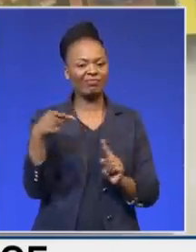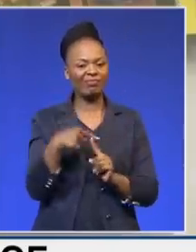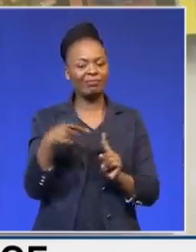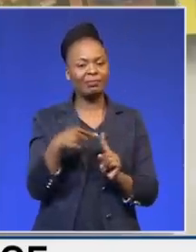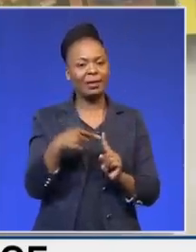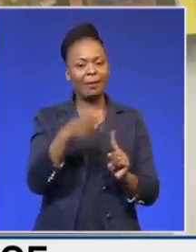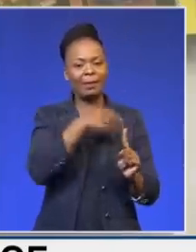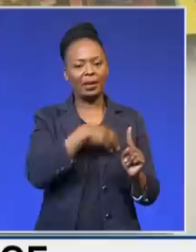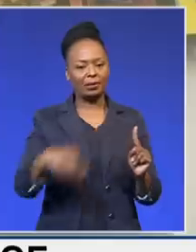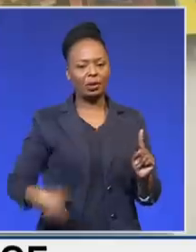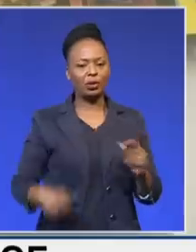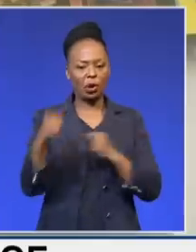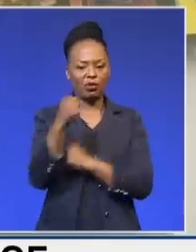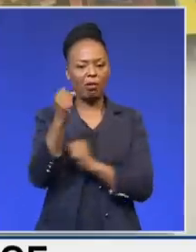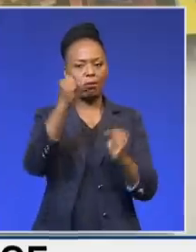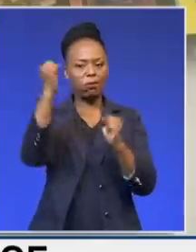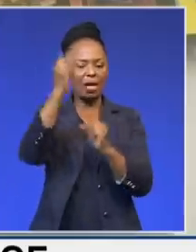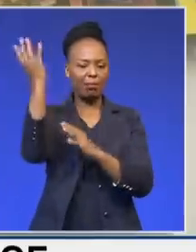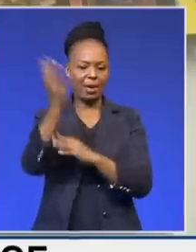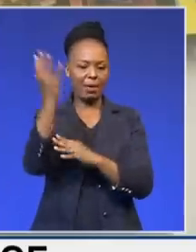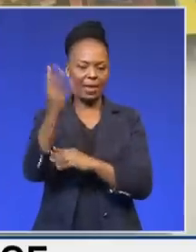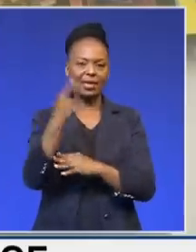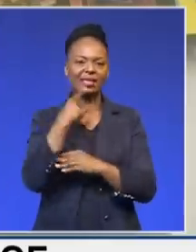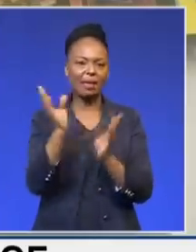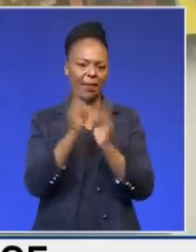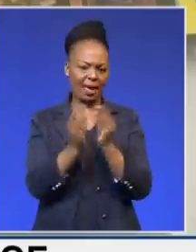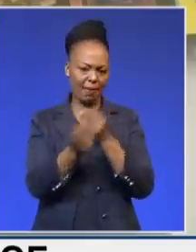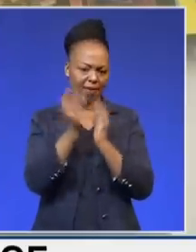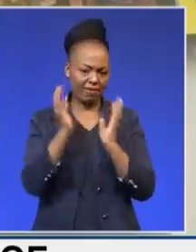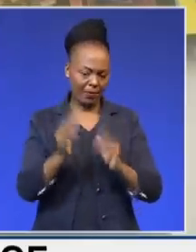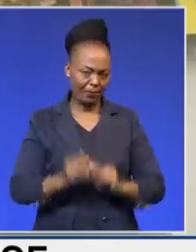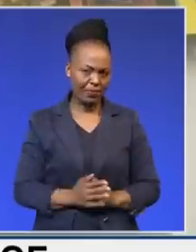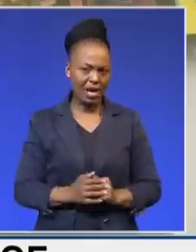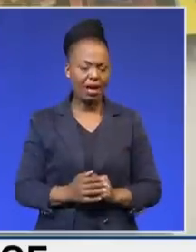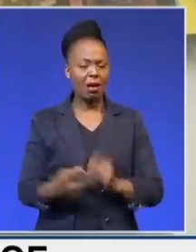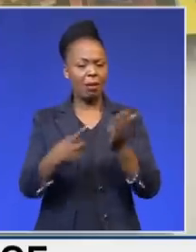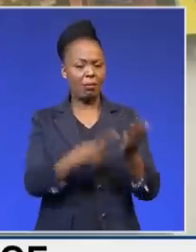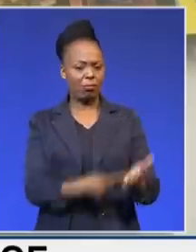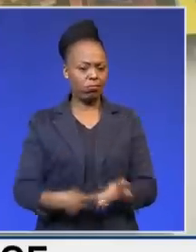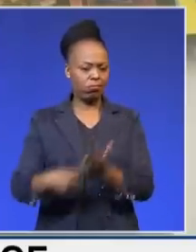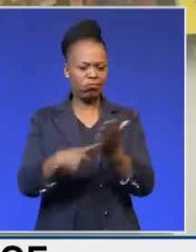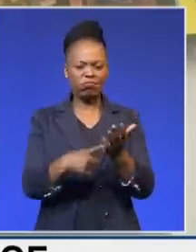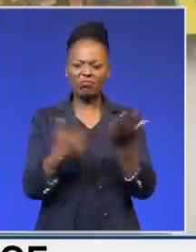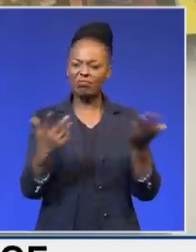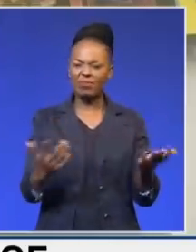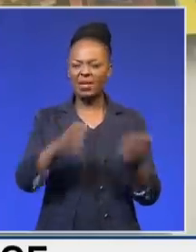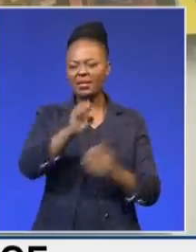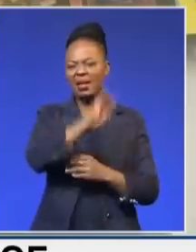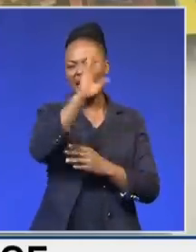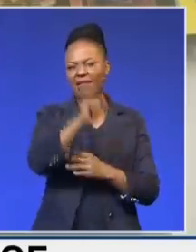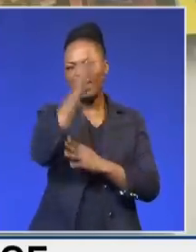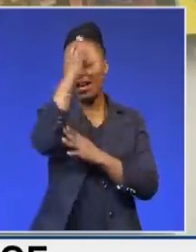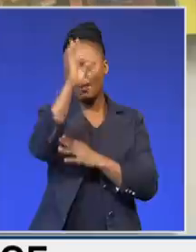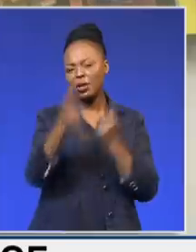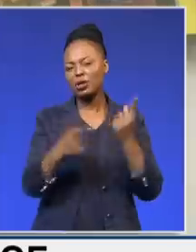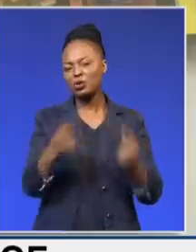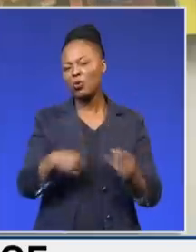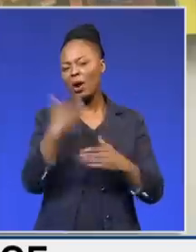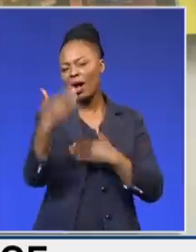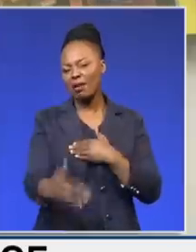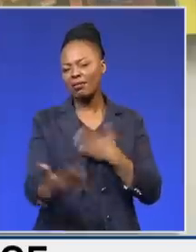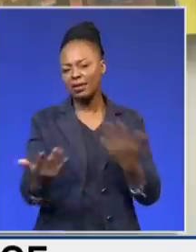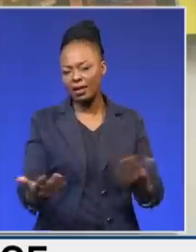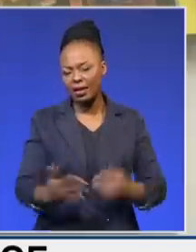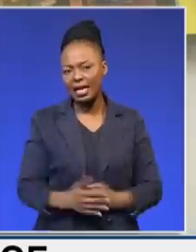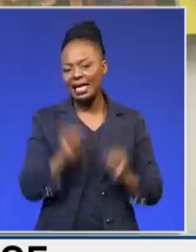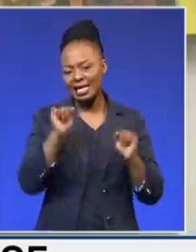presidency. Earlier engagements did take place. Since those engagements took place, what did the South African government do after that? Yes, the government